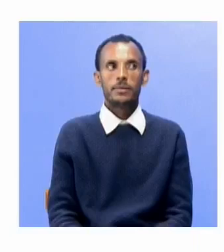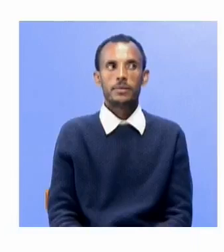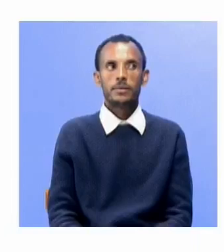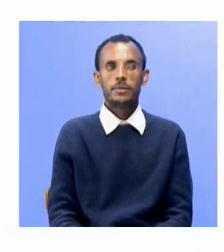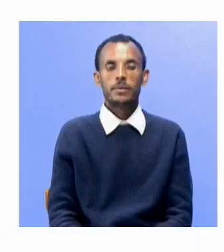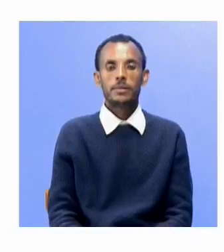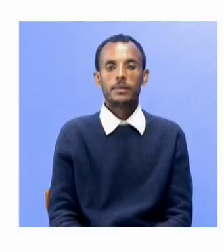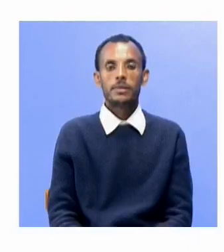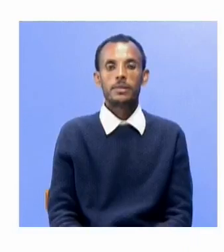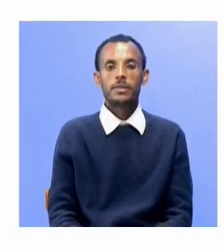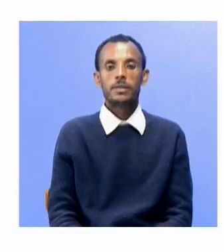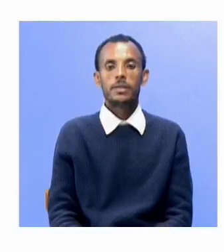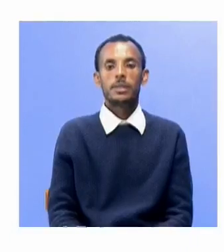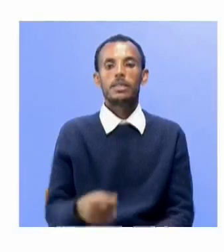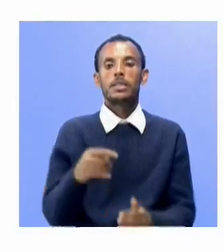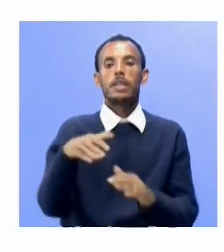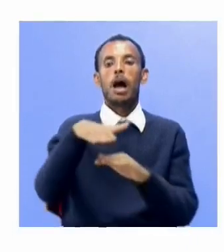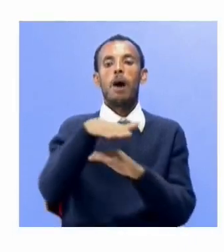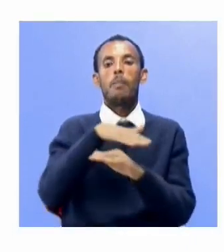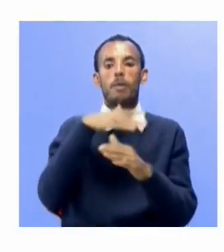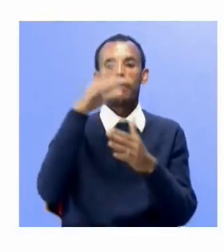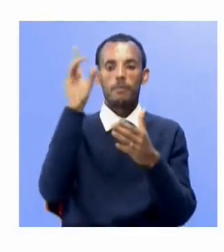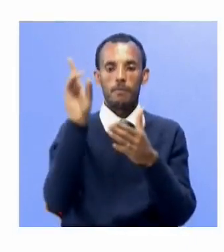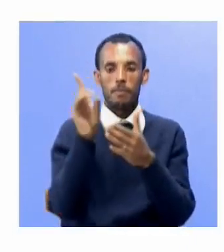the above data,